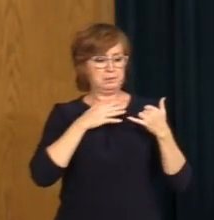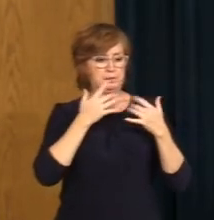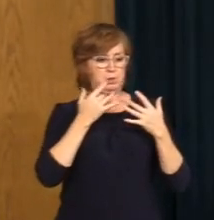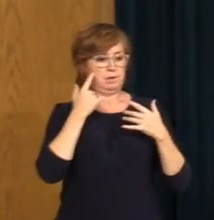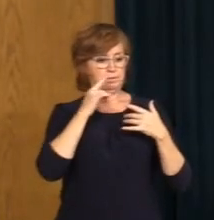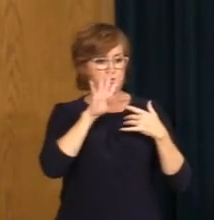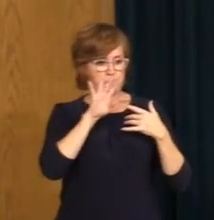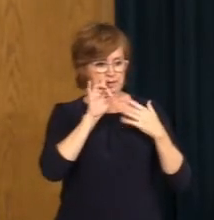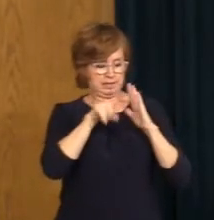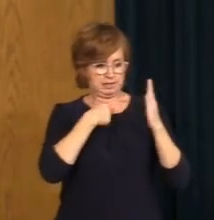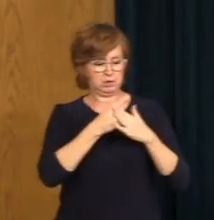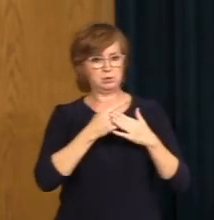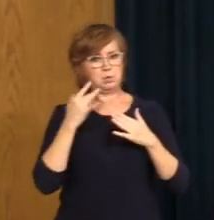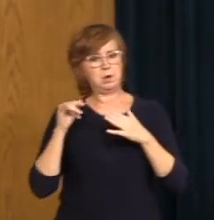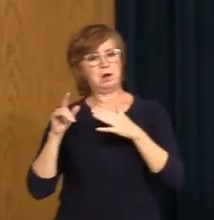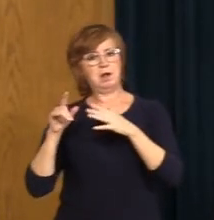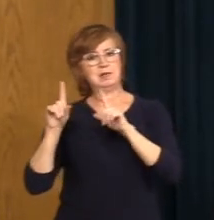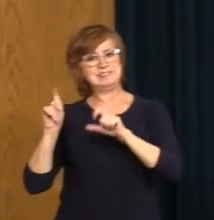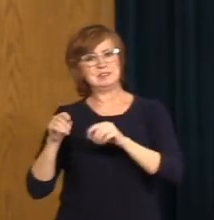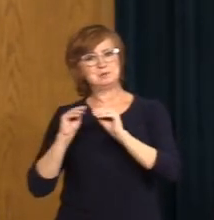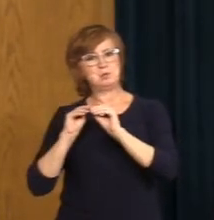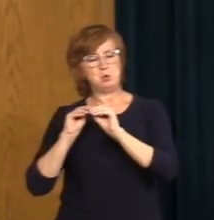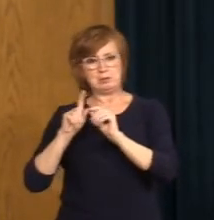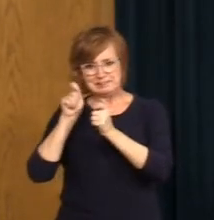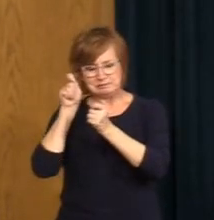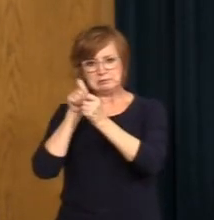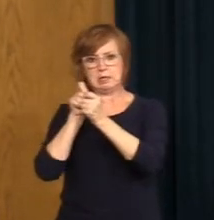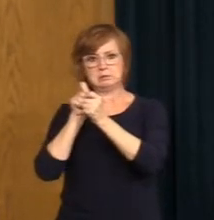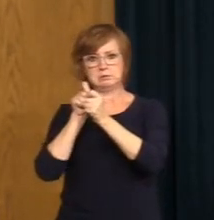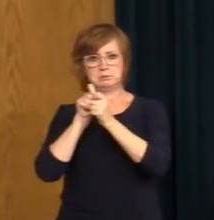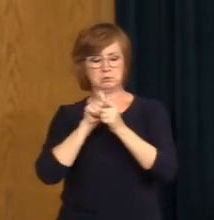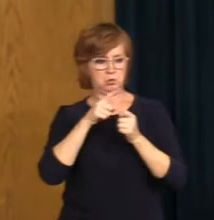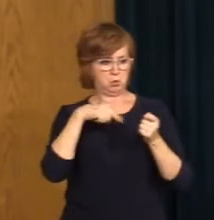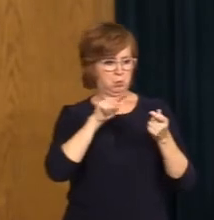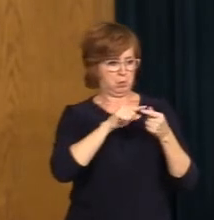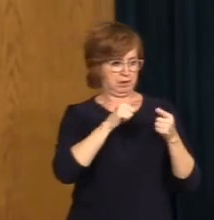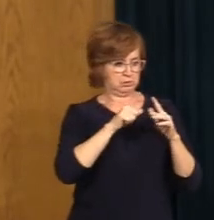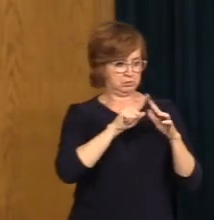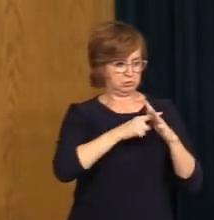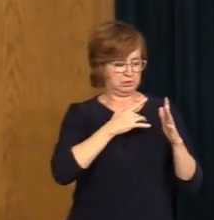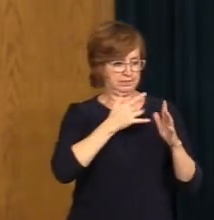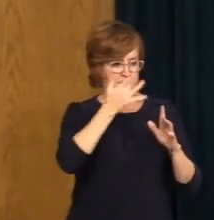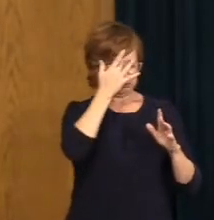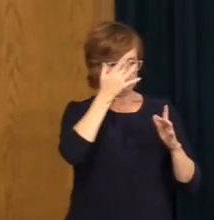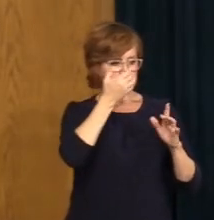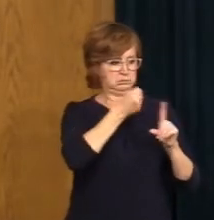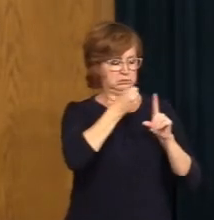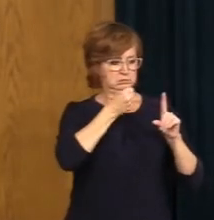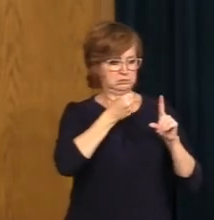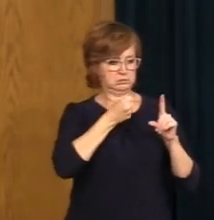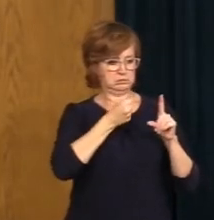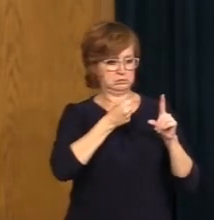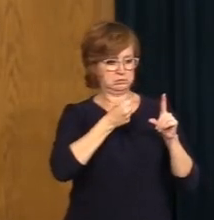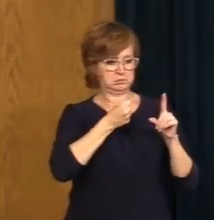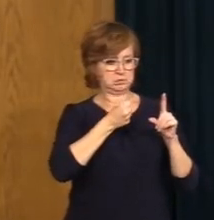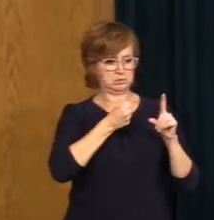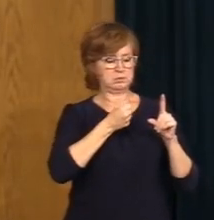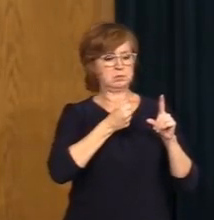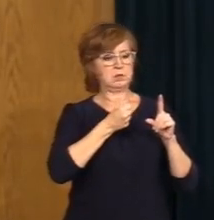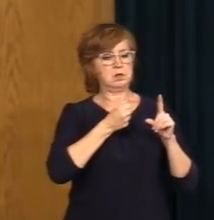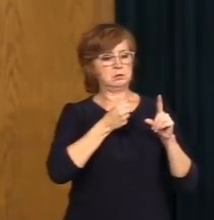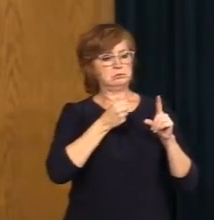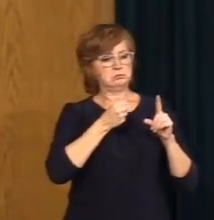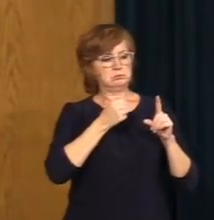it's related to the accuracy of the test and the onset of symptoms. So if somebody's had symptoms for a number of days, it's